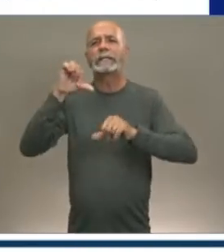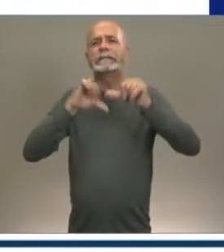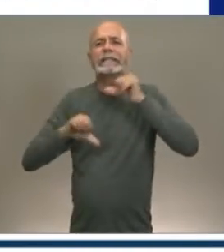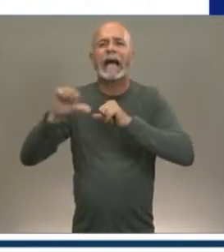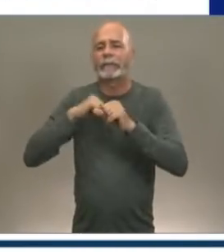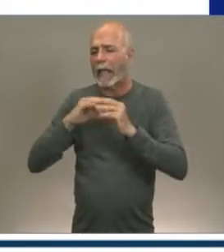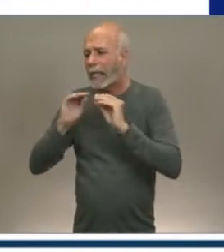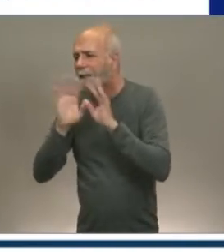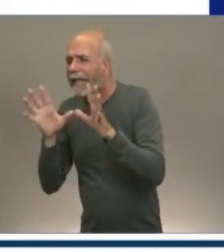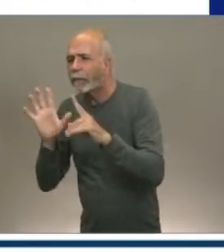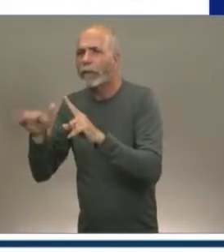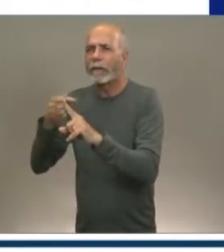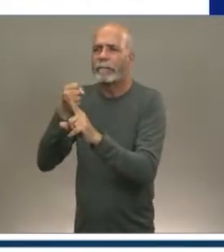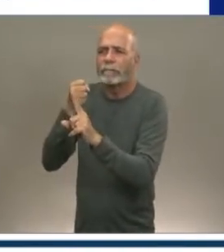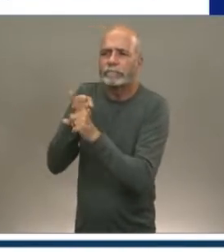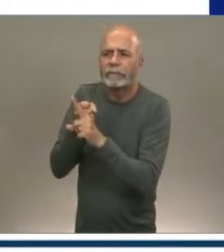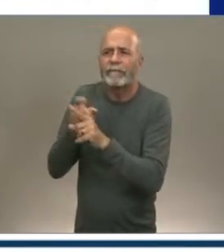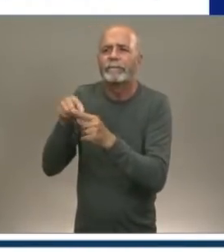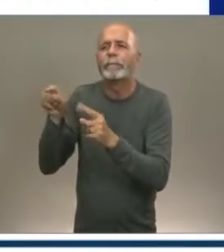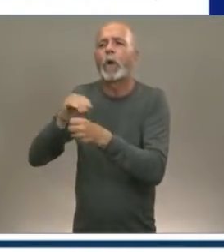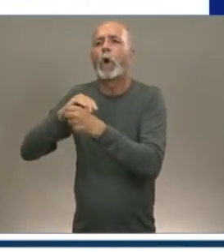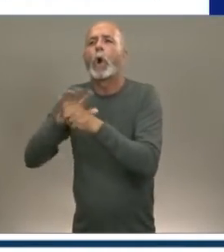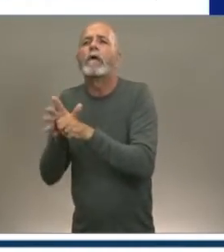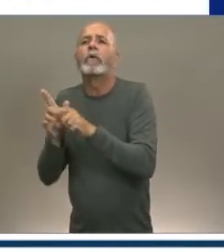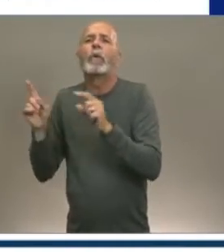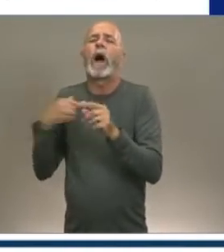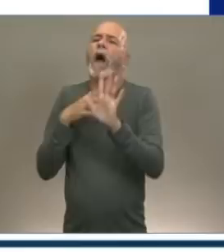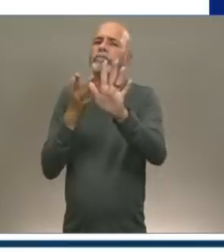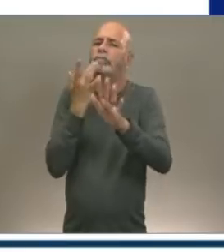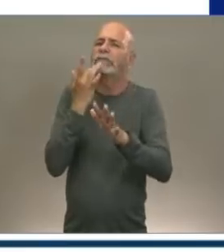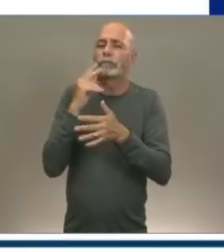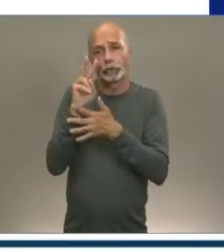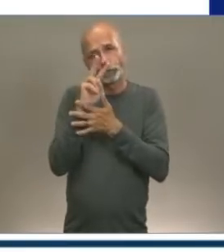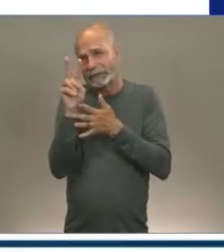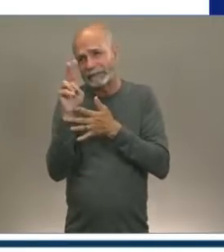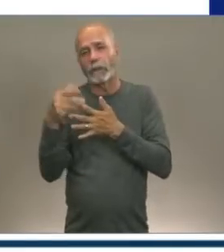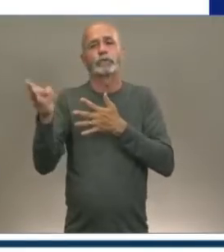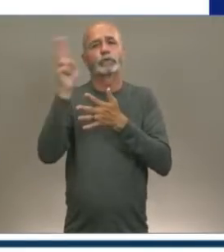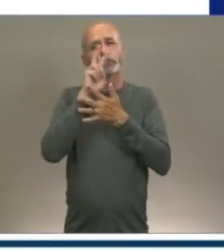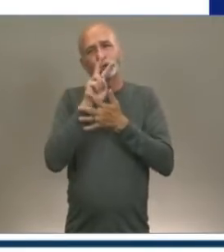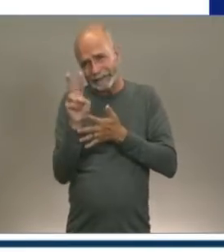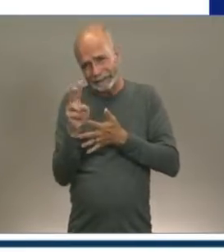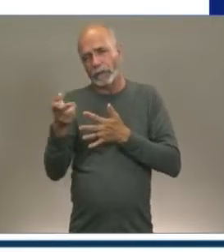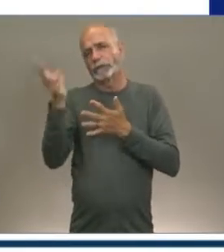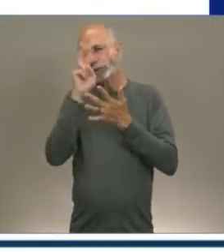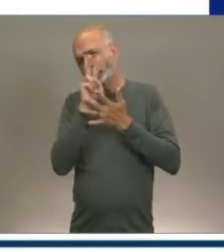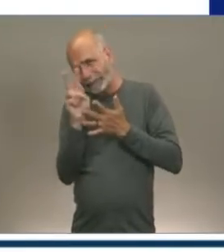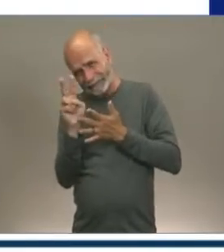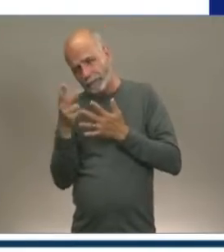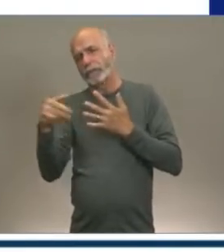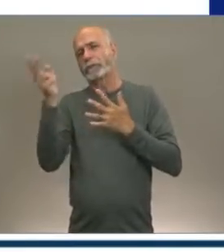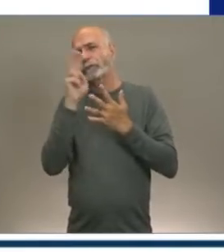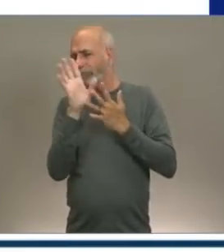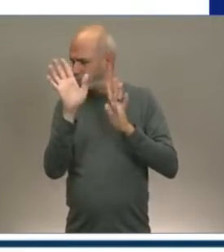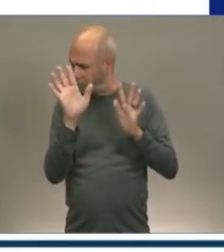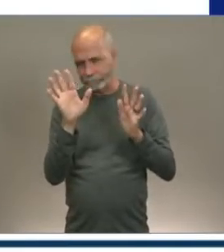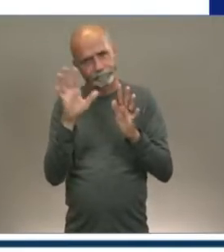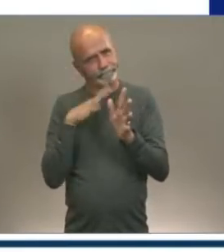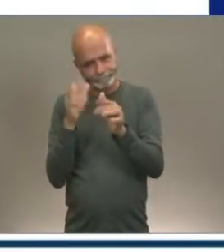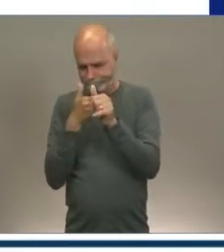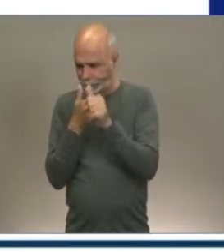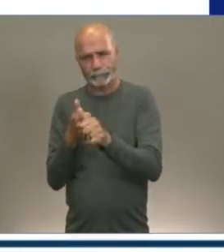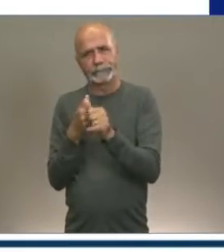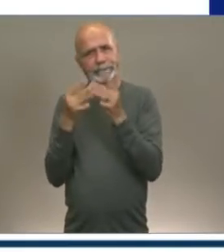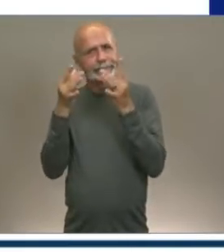and the 2-week period. It was an important piece for us between phases. So even though we have